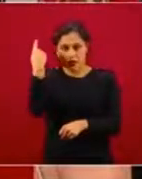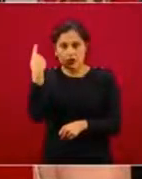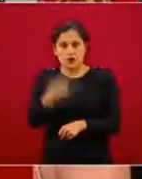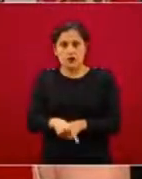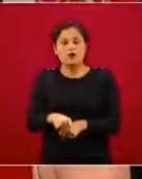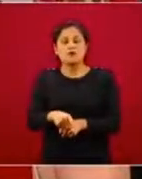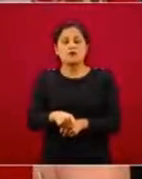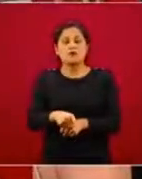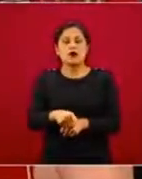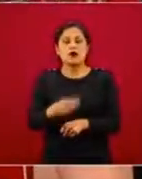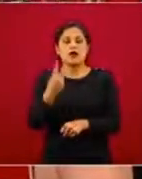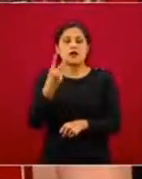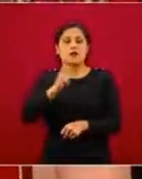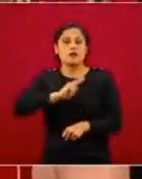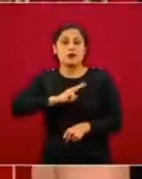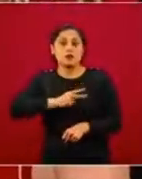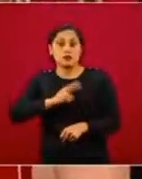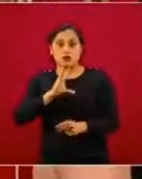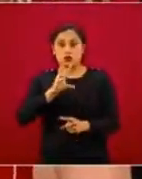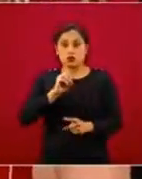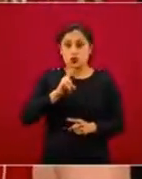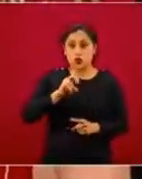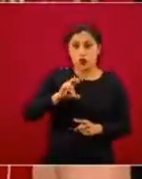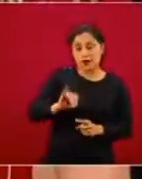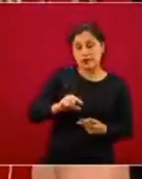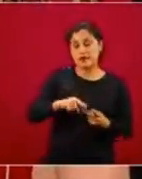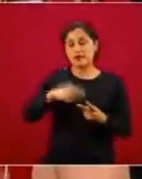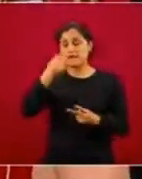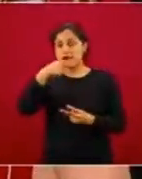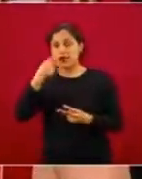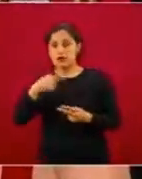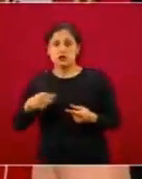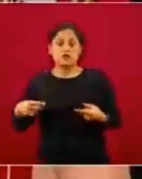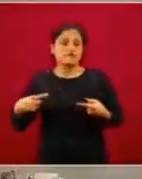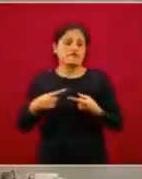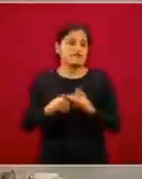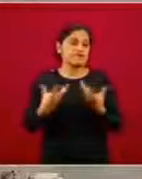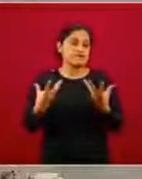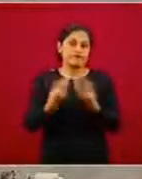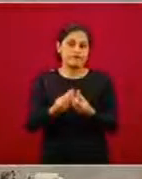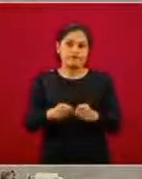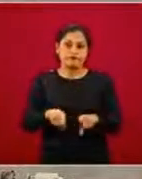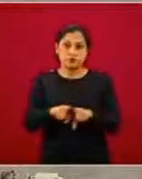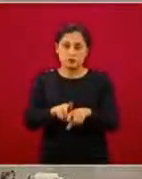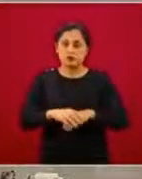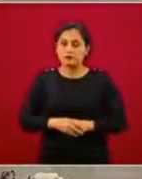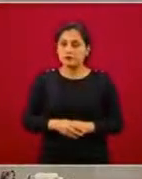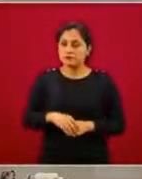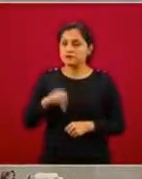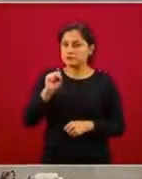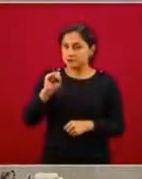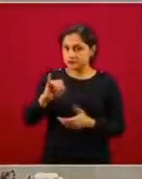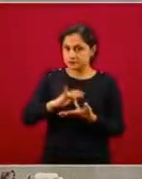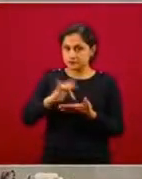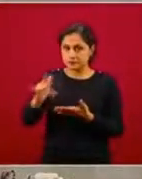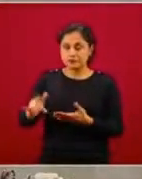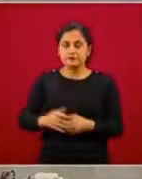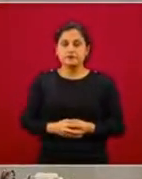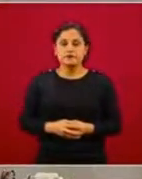we could perhaps bring that out earlier so that influenza and COVID weren't knocking heads at the same